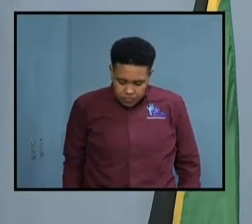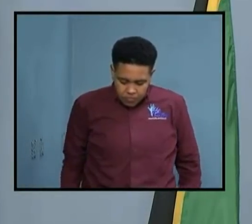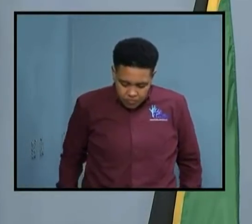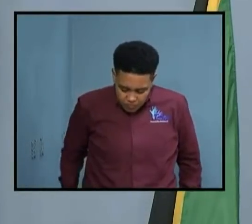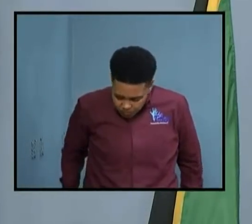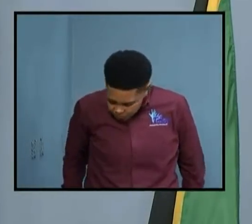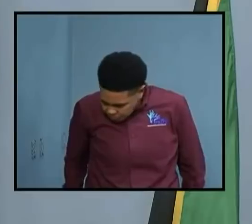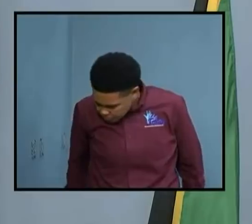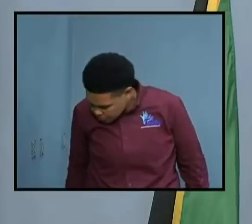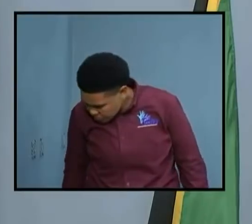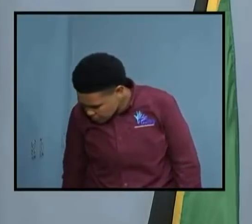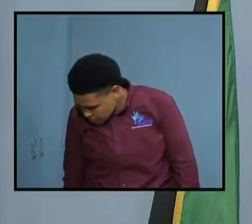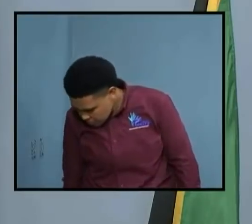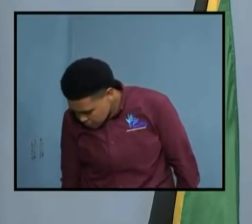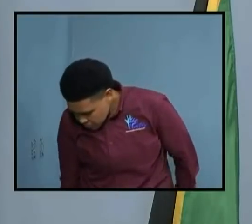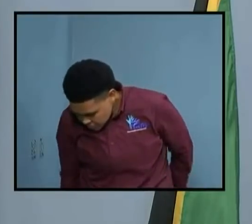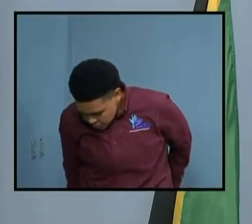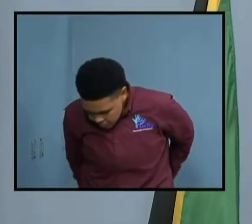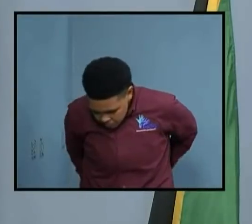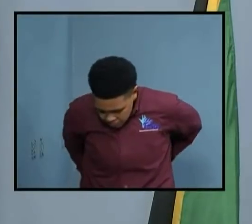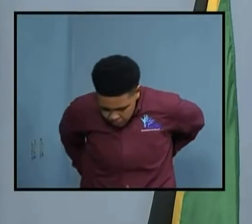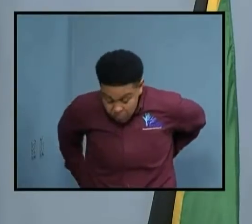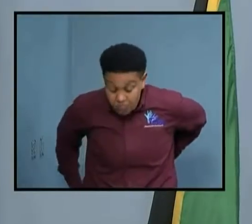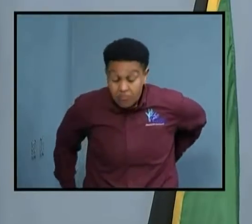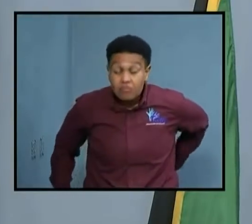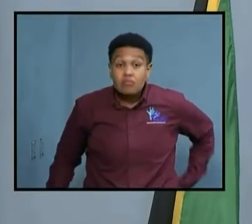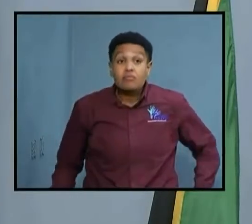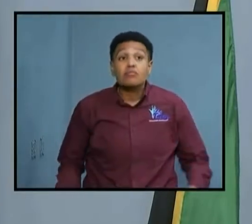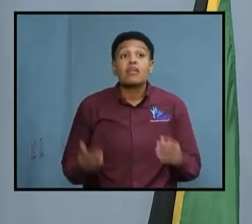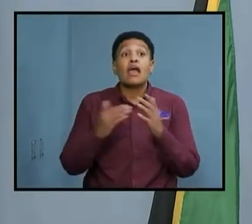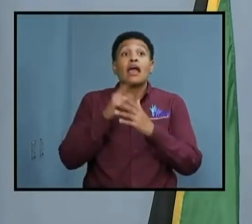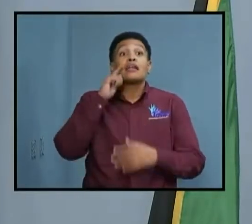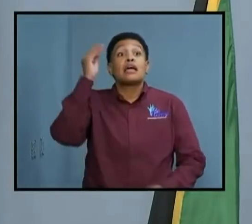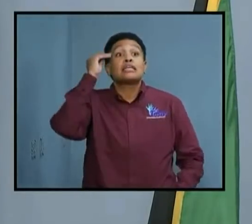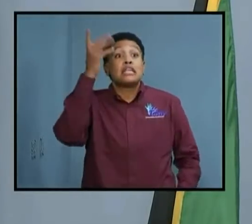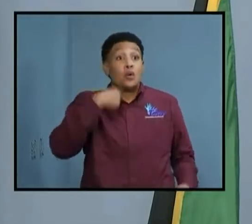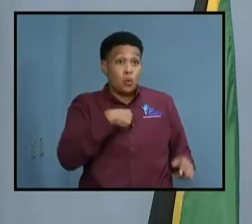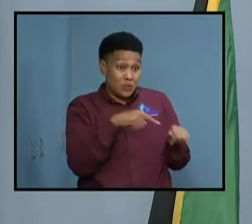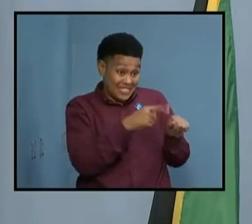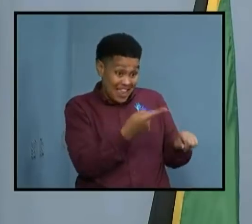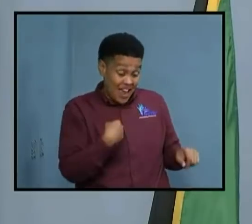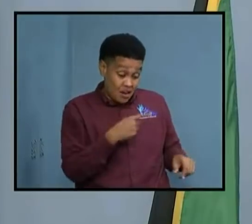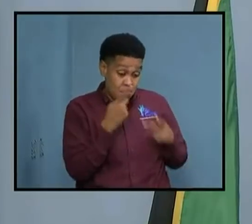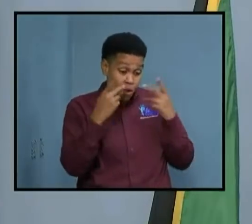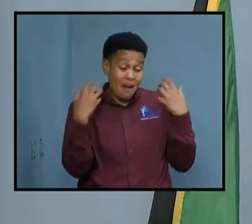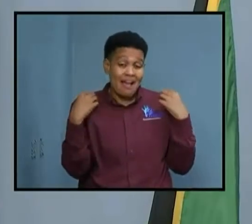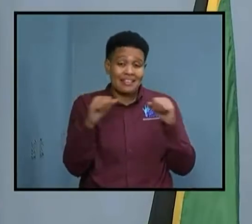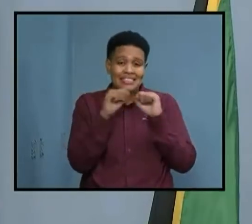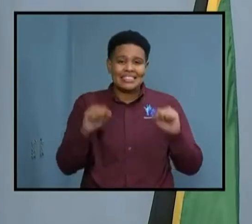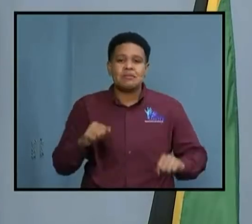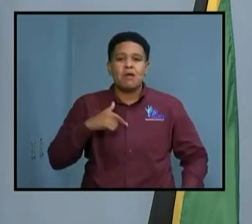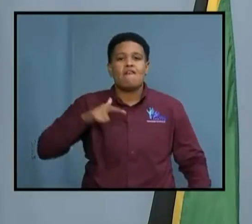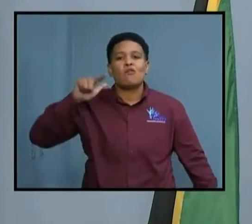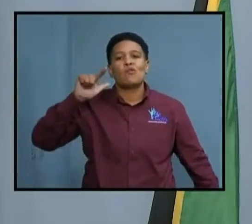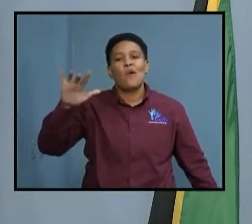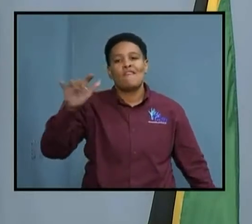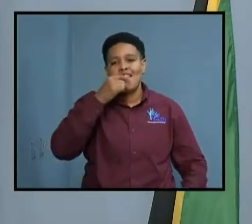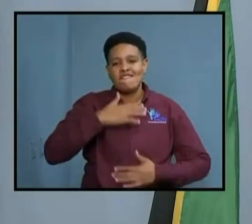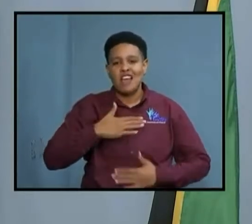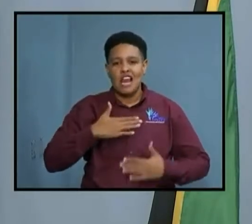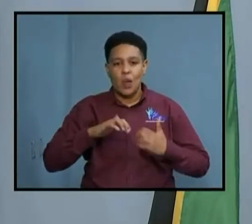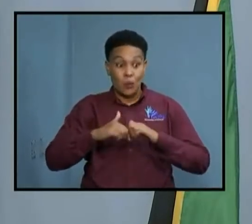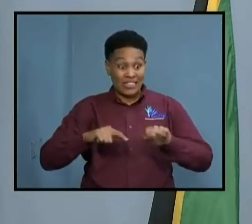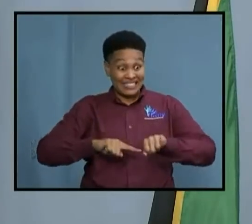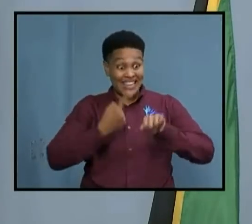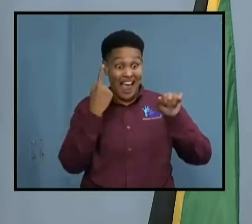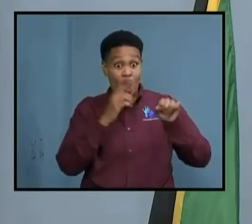what is now community transmission, the public health system had 25 ventilators. So commendations are in order to